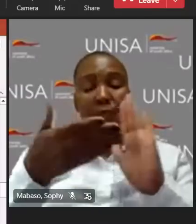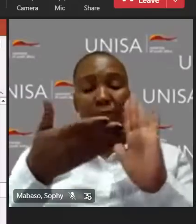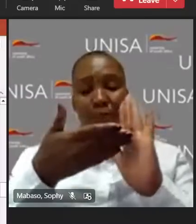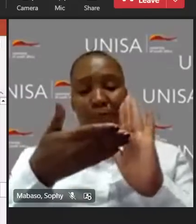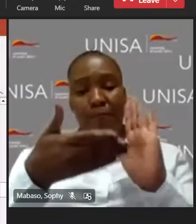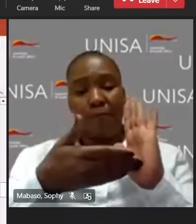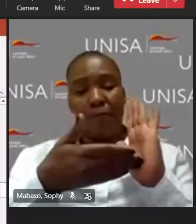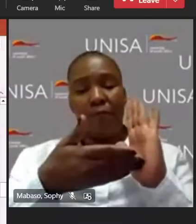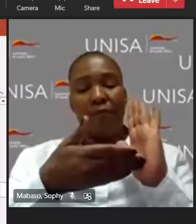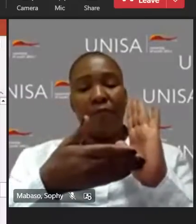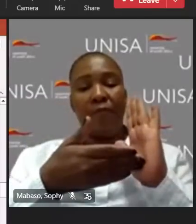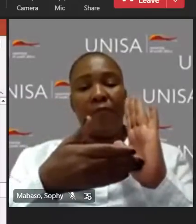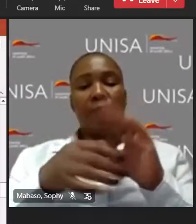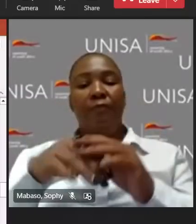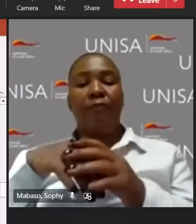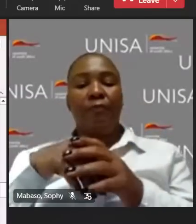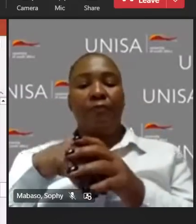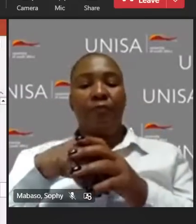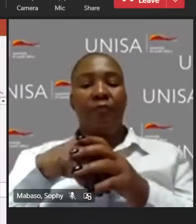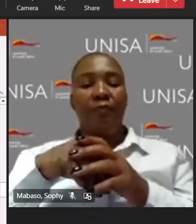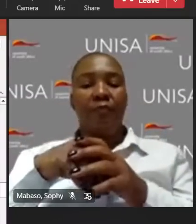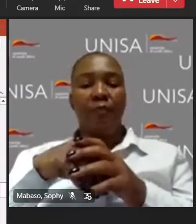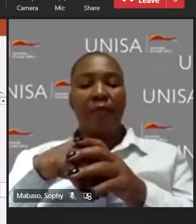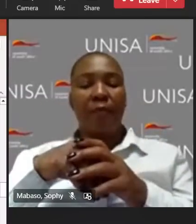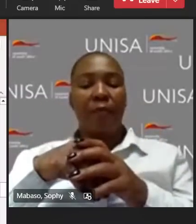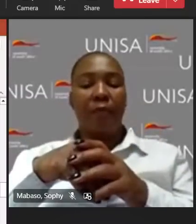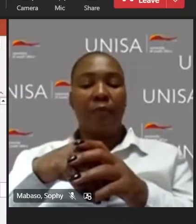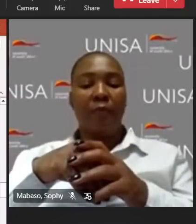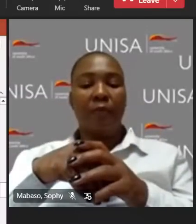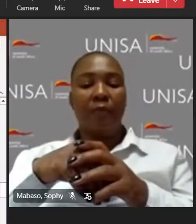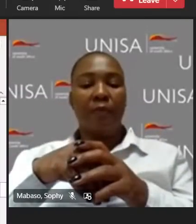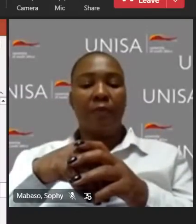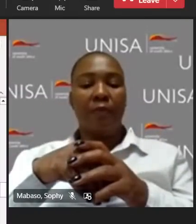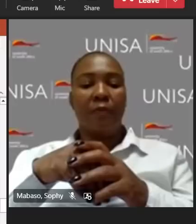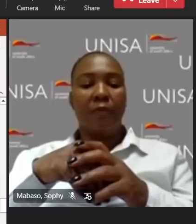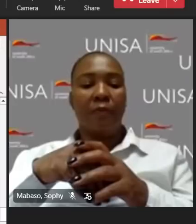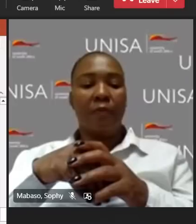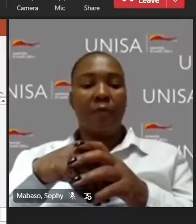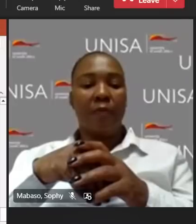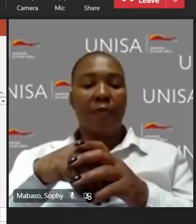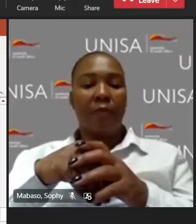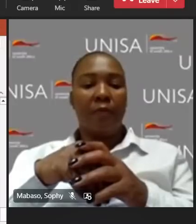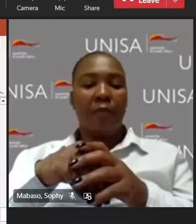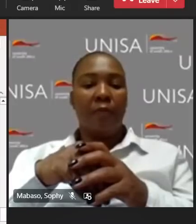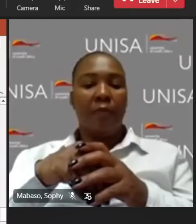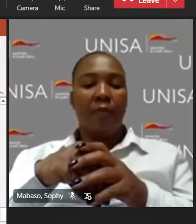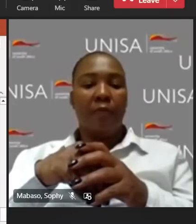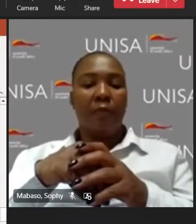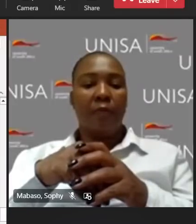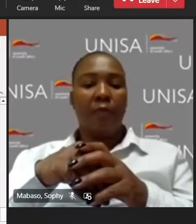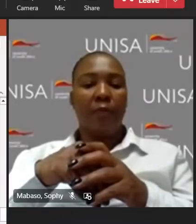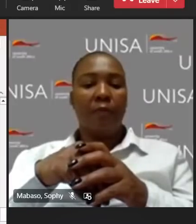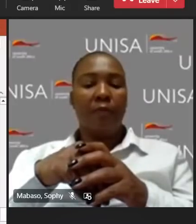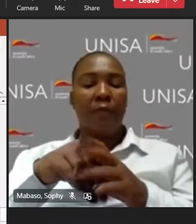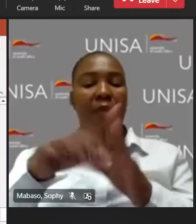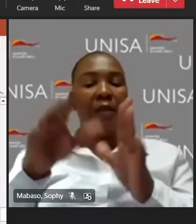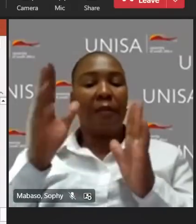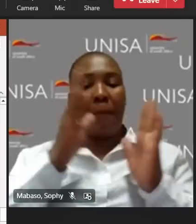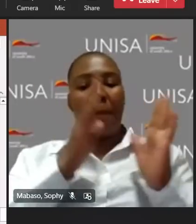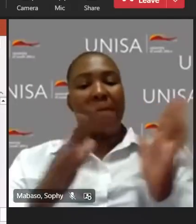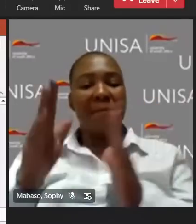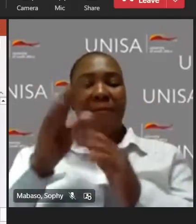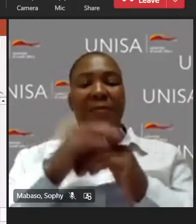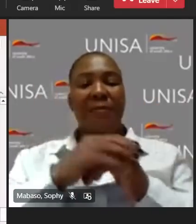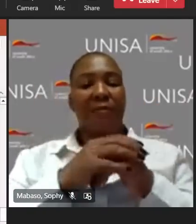Okay, so we expect the fees by those dates. Moving on to the next slide. This is